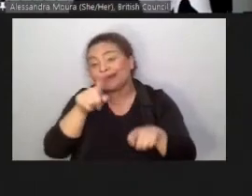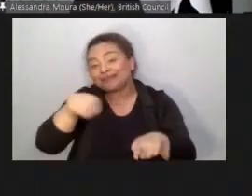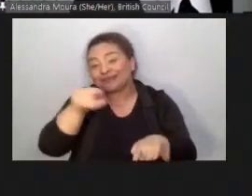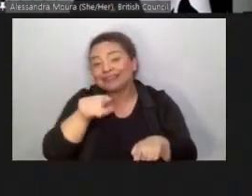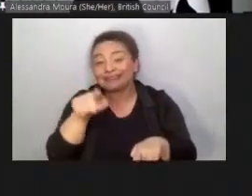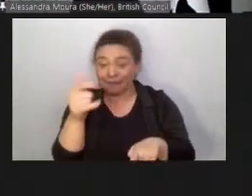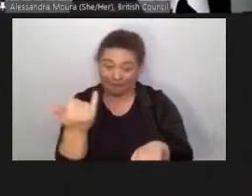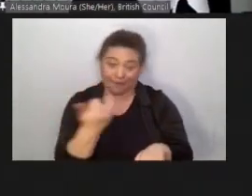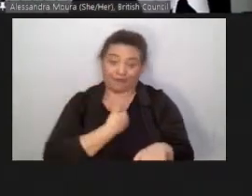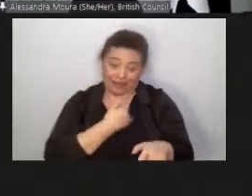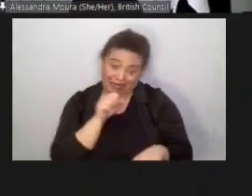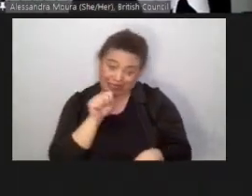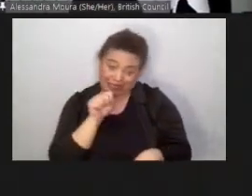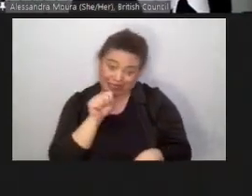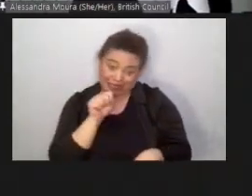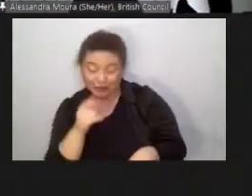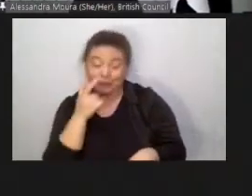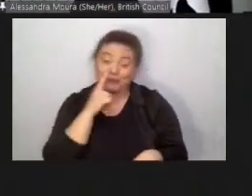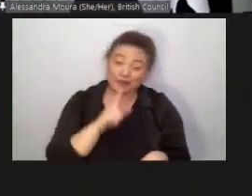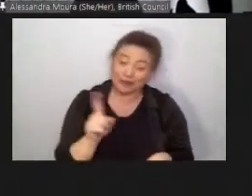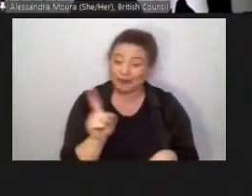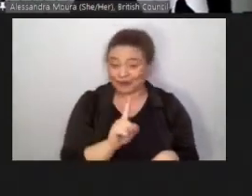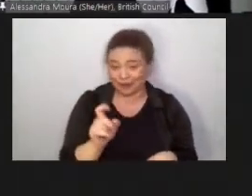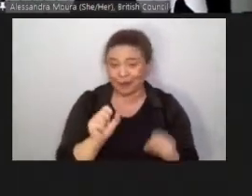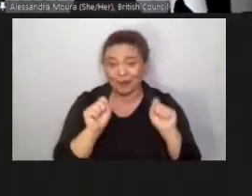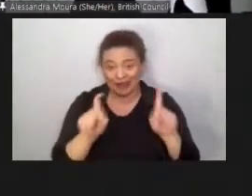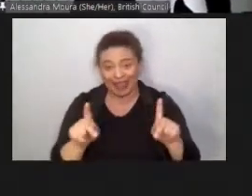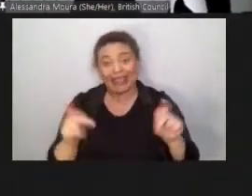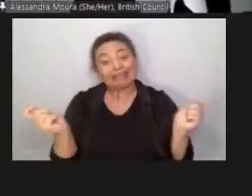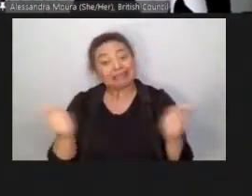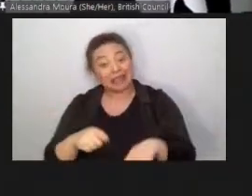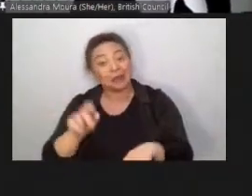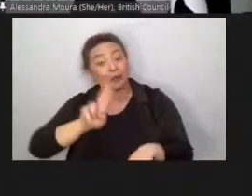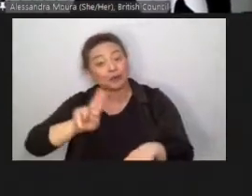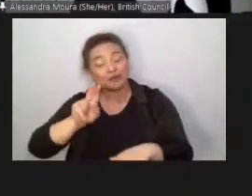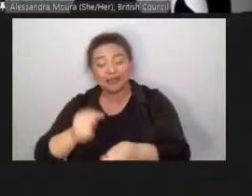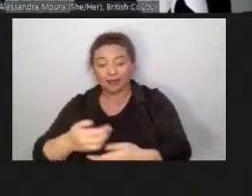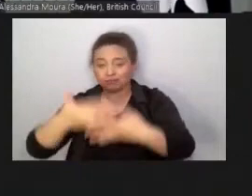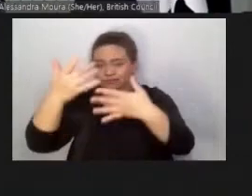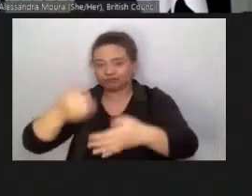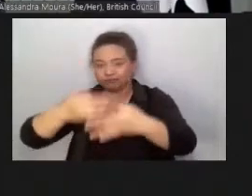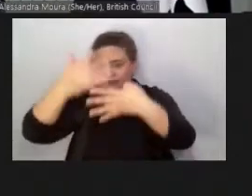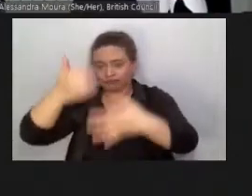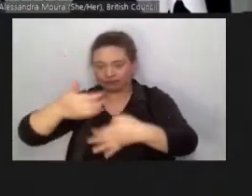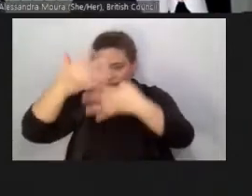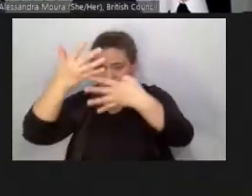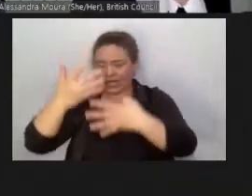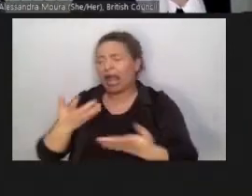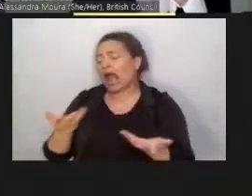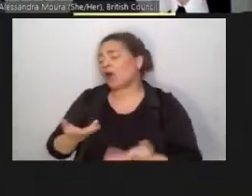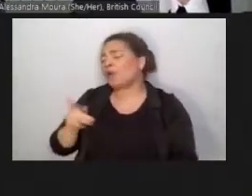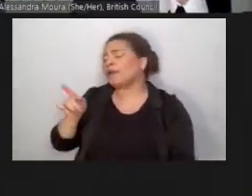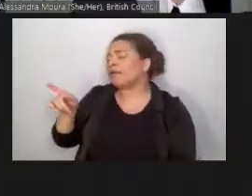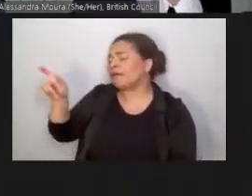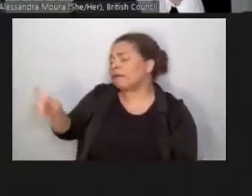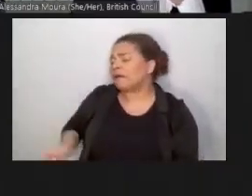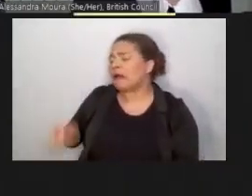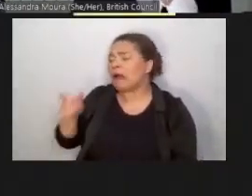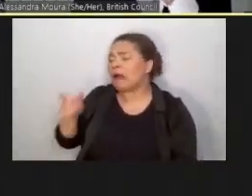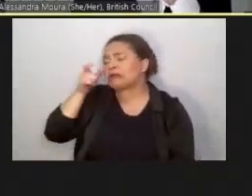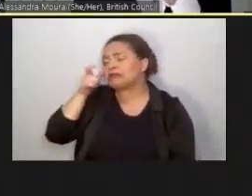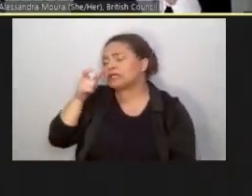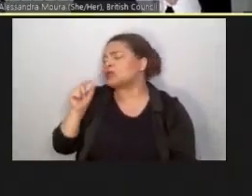in the chat. Alessandra, what have you learned from today? Being with me today.